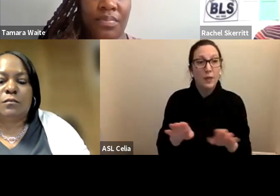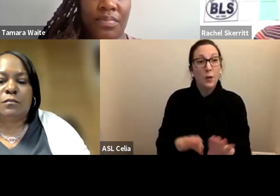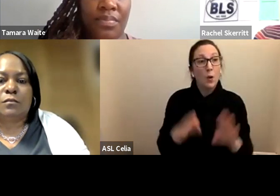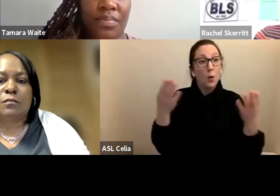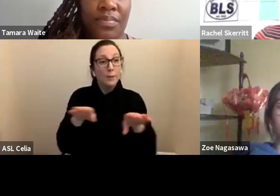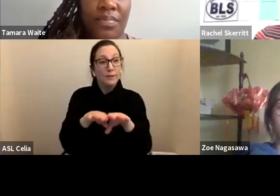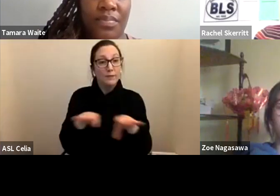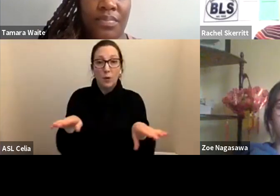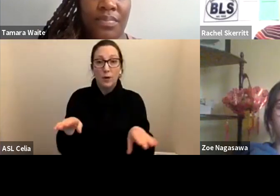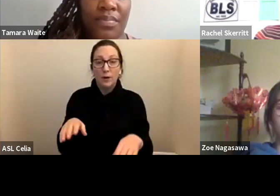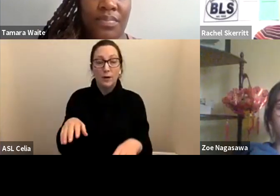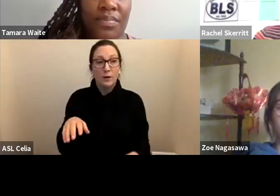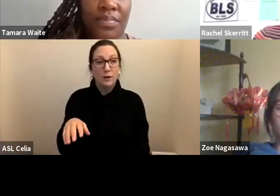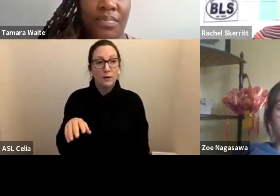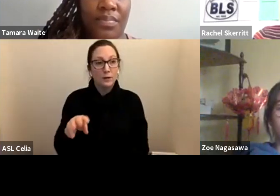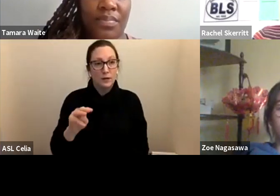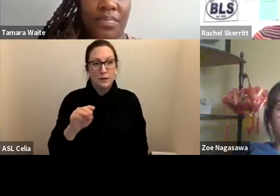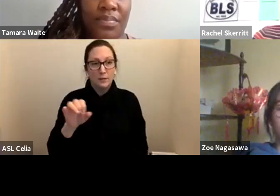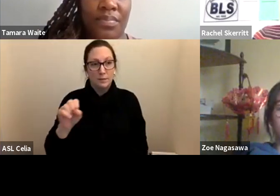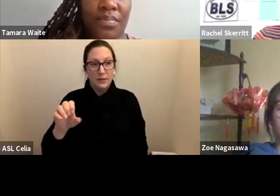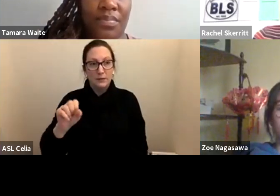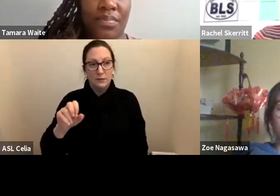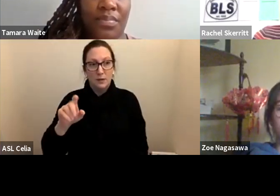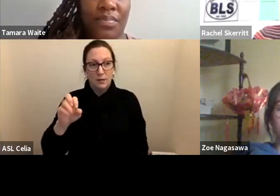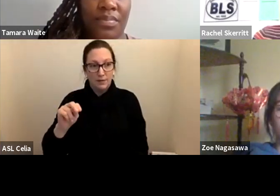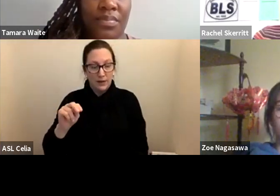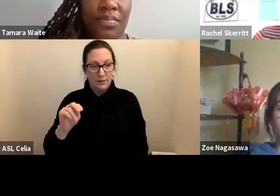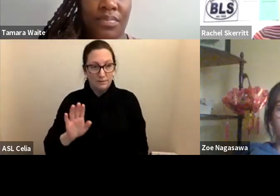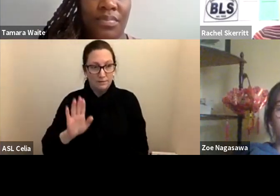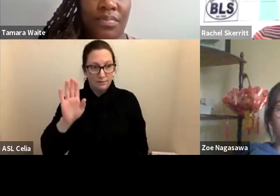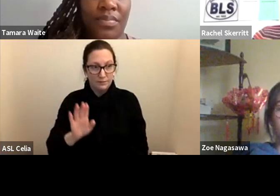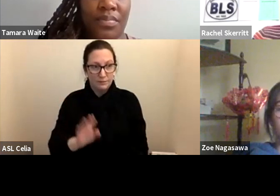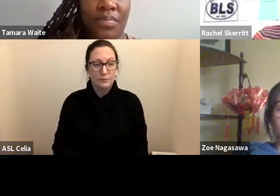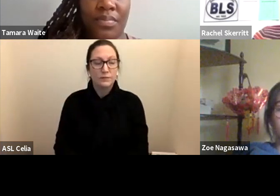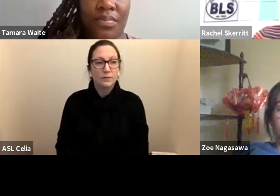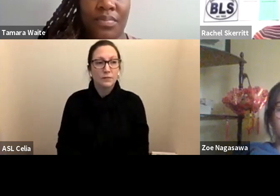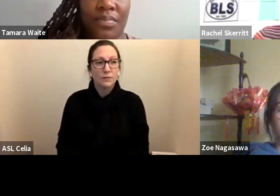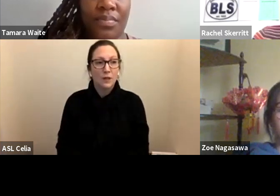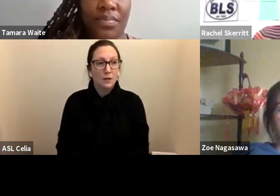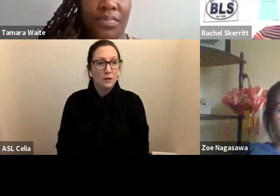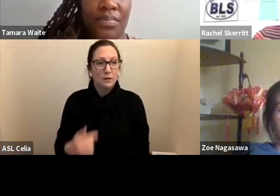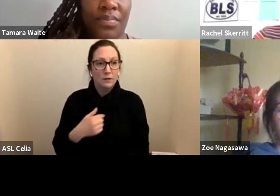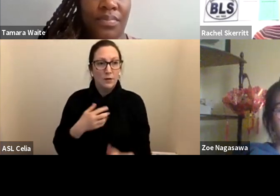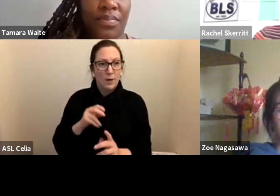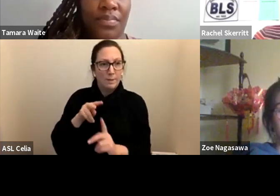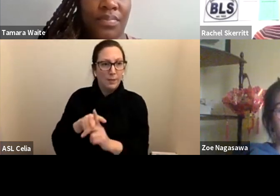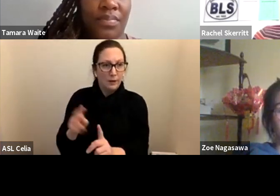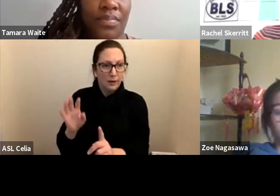Actually, Ms. Sullivan, if you would. process, yeah. Let me just plug in my earpiece